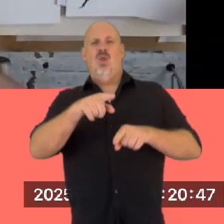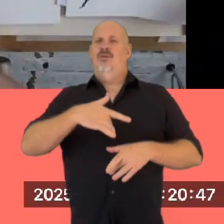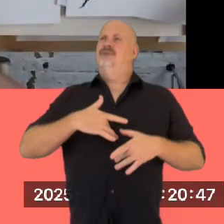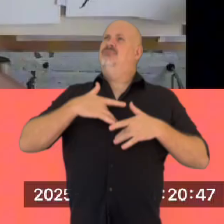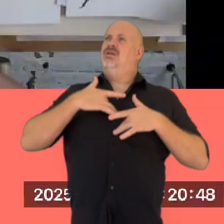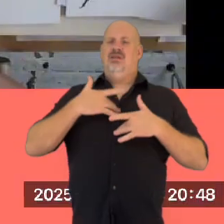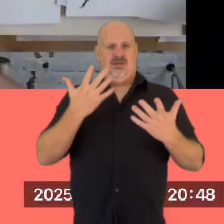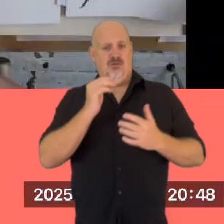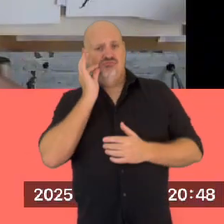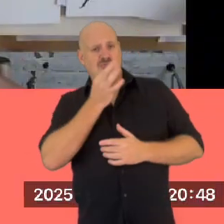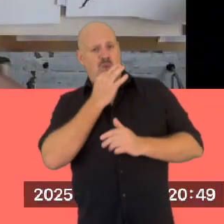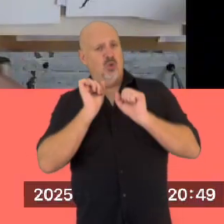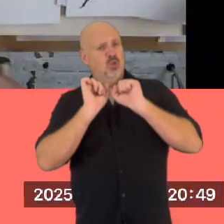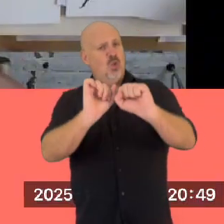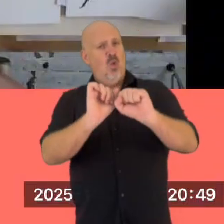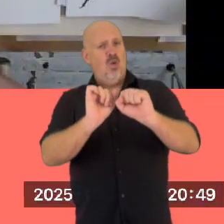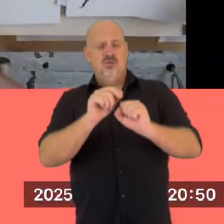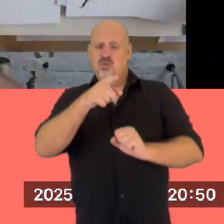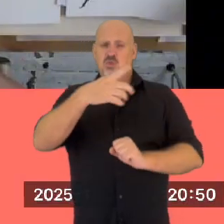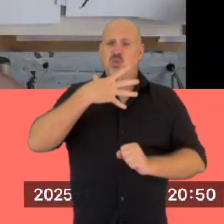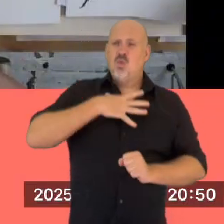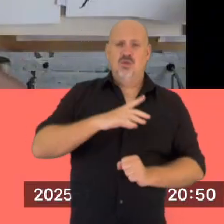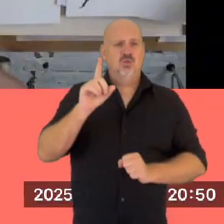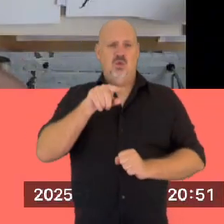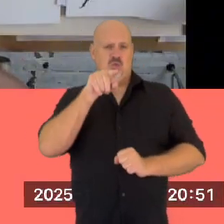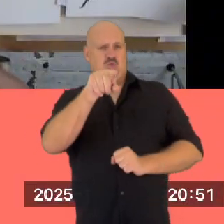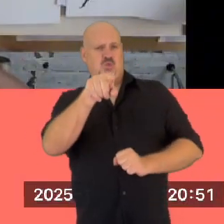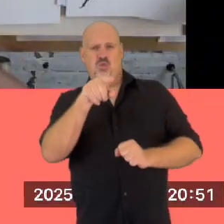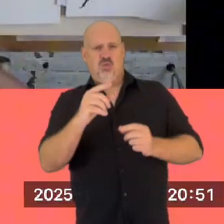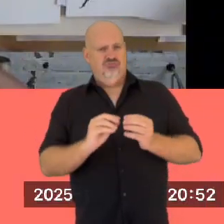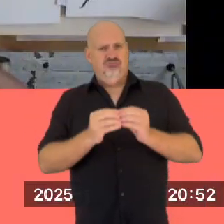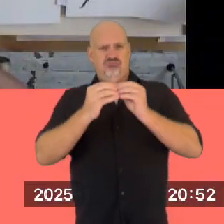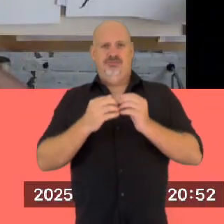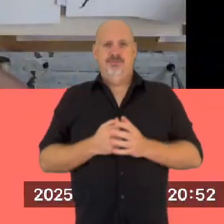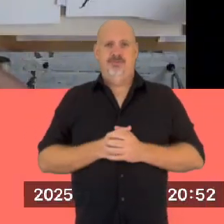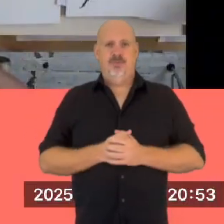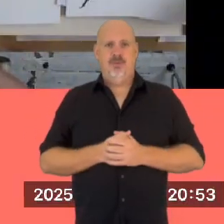follow your instincts, it's your rose to do what you would like with it.